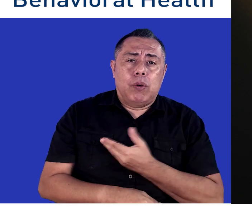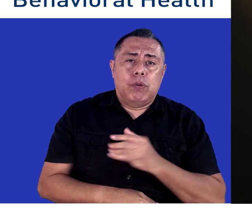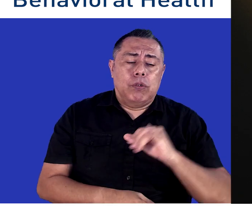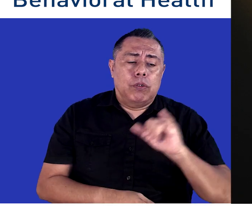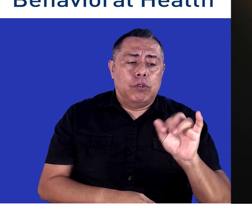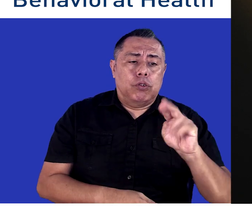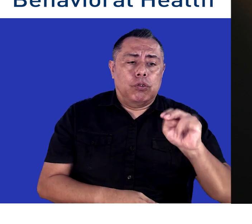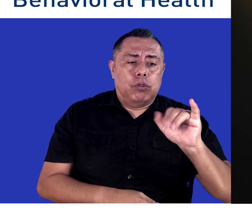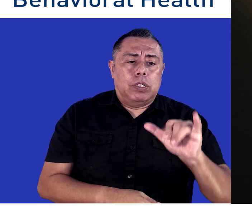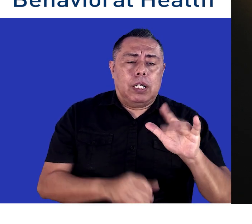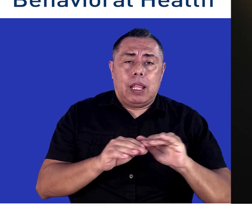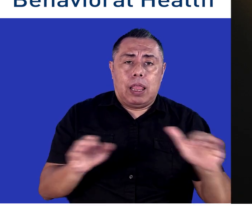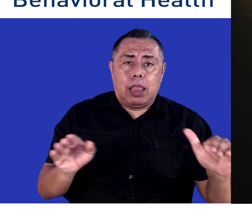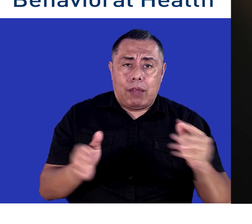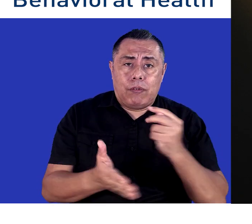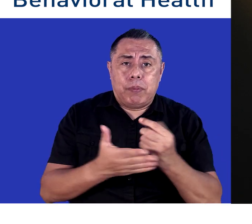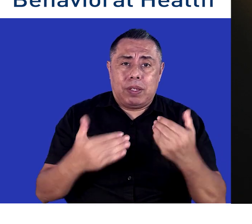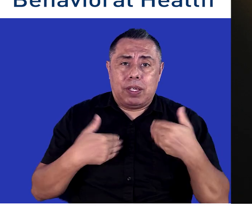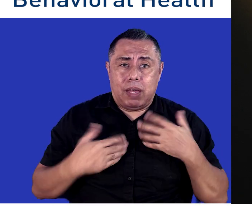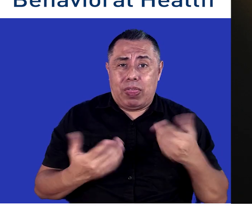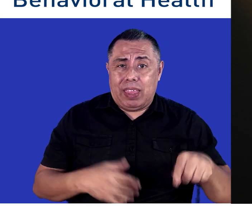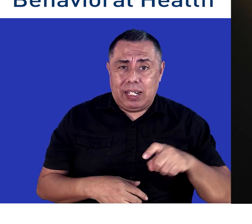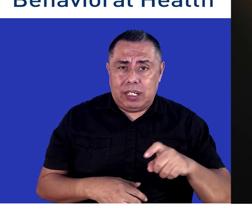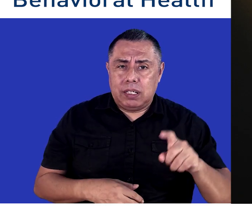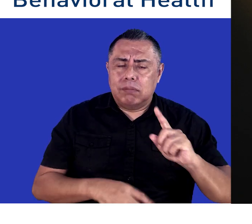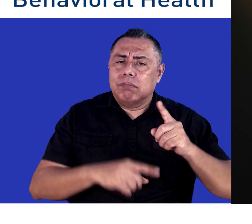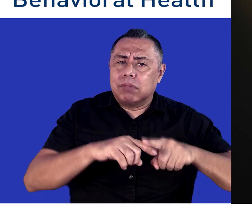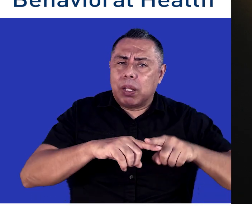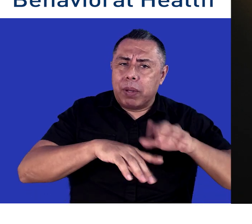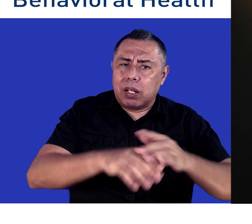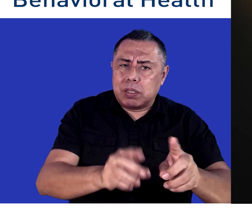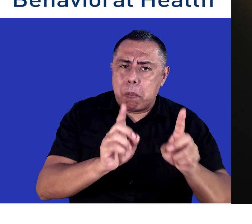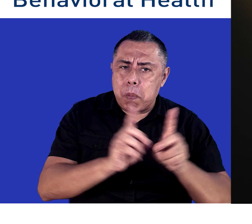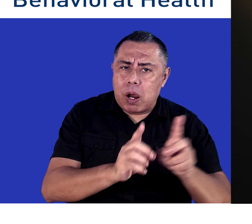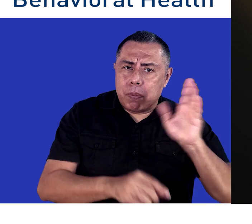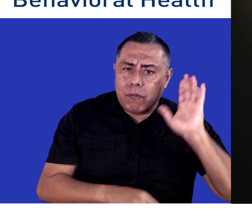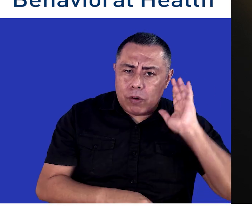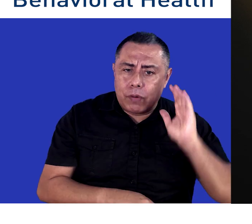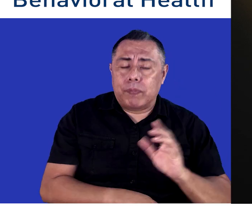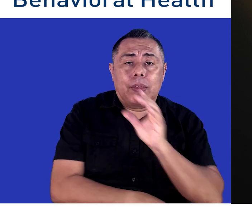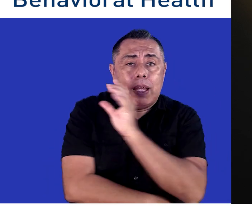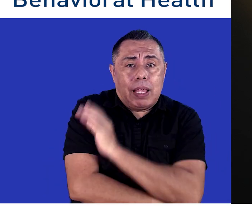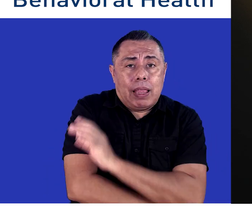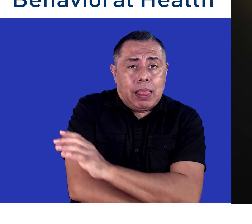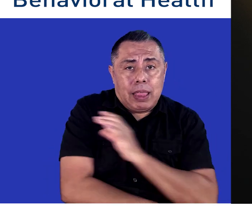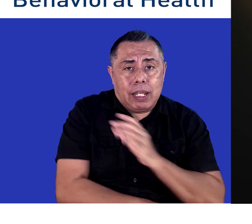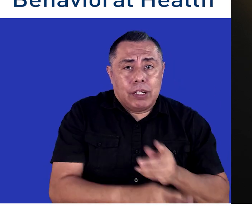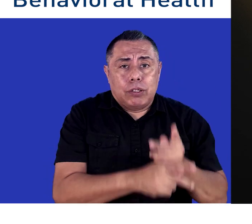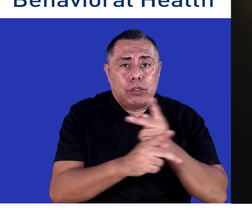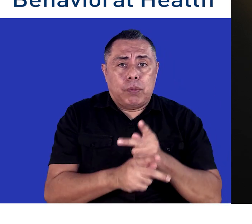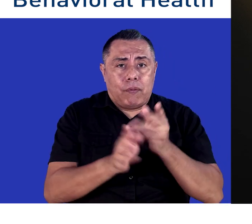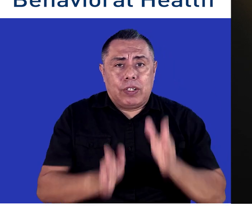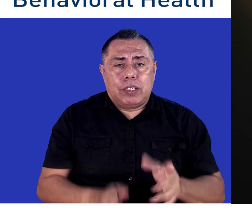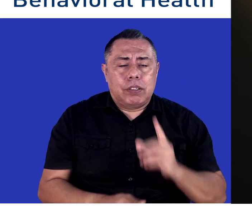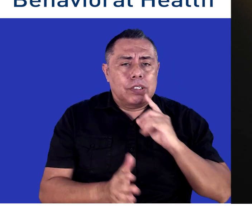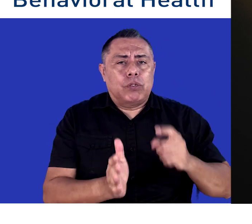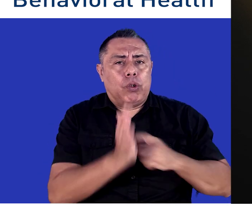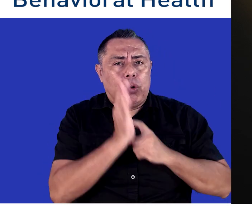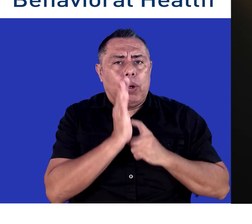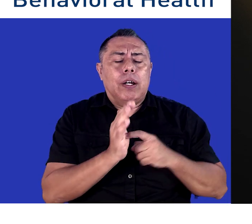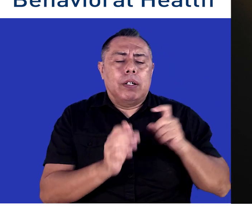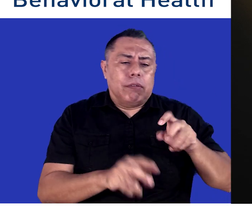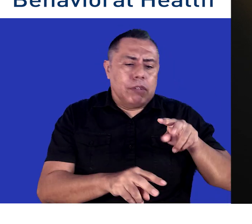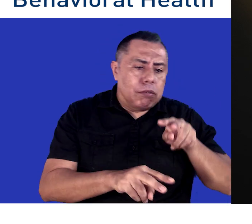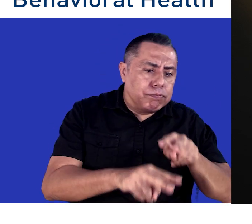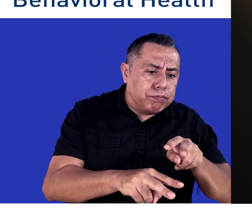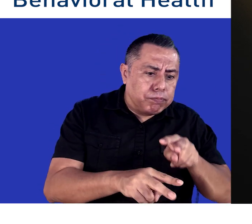journey-level therapists have the supports they need was previously up to each department program. Clinical supervision is the legal requirement, mentoring,